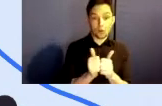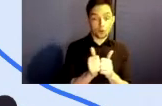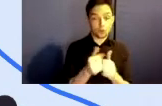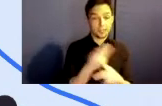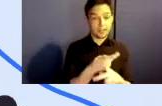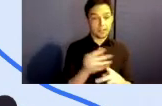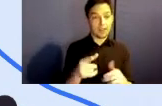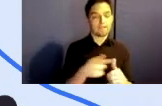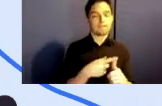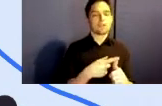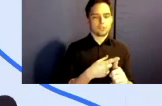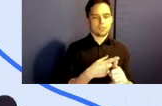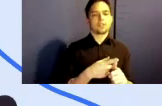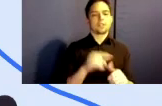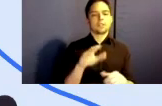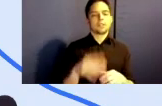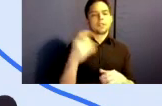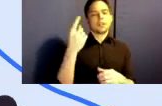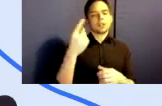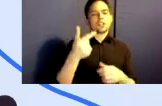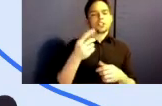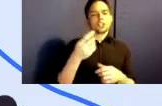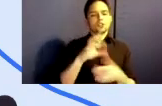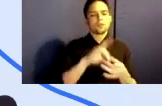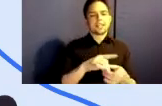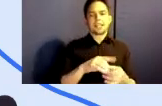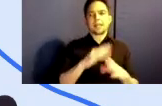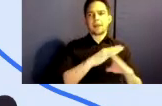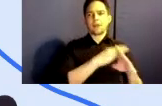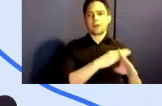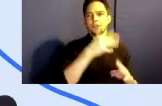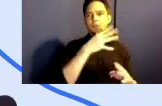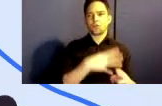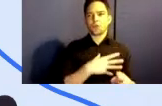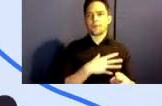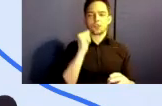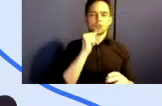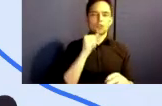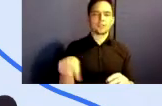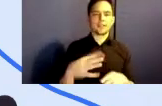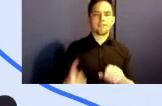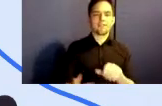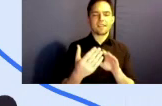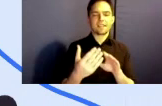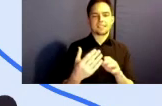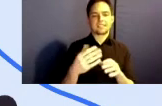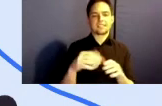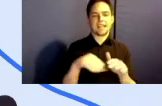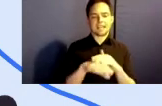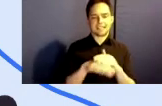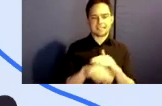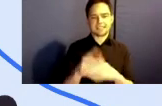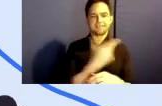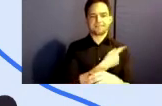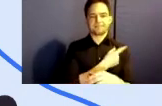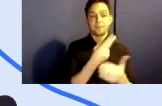to understand gender-related barriers that women and girls face in accessing vaccination, both information